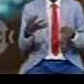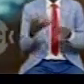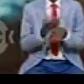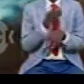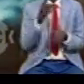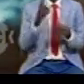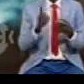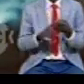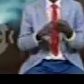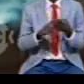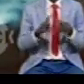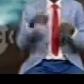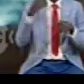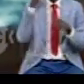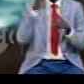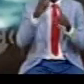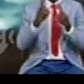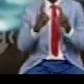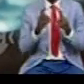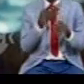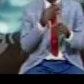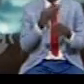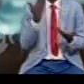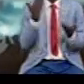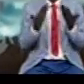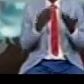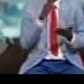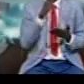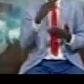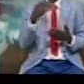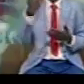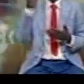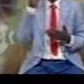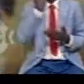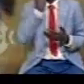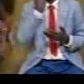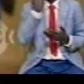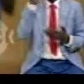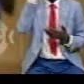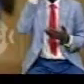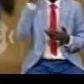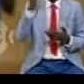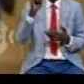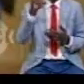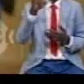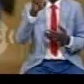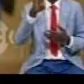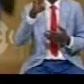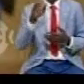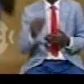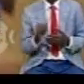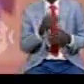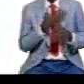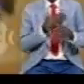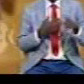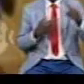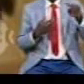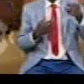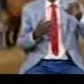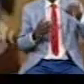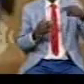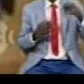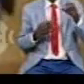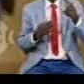test. This is a malaria typhus, which I went for the treatment. Then